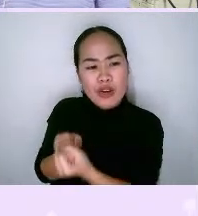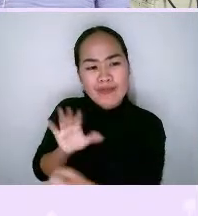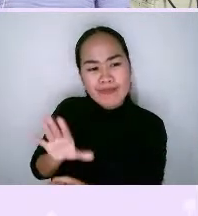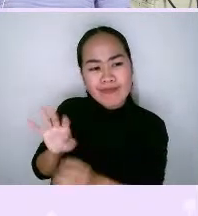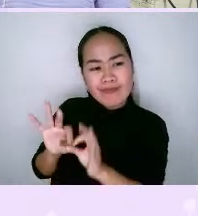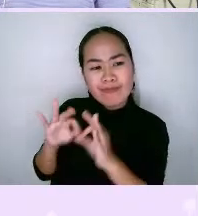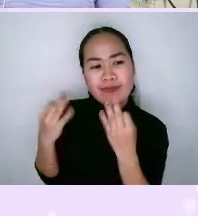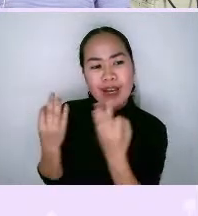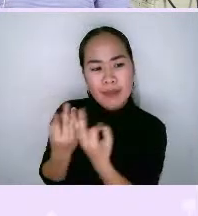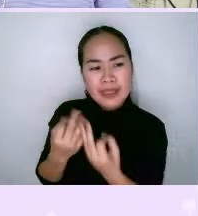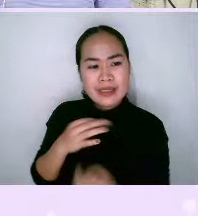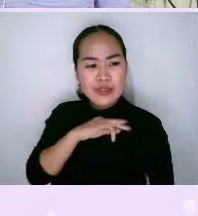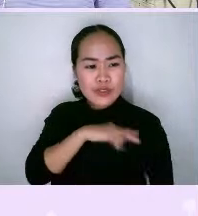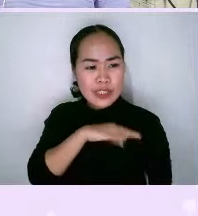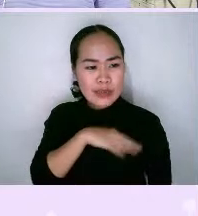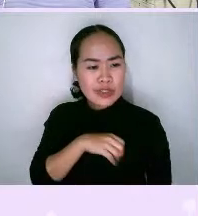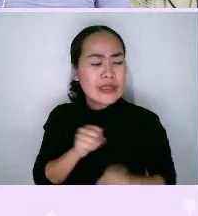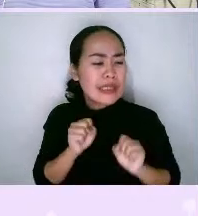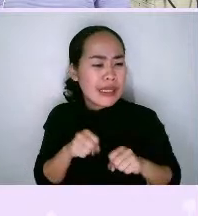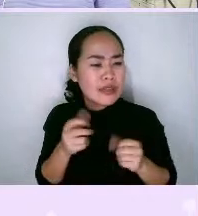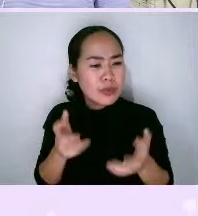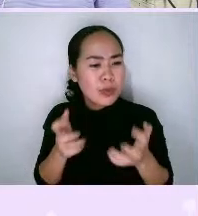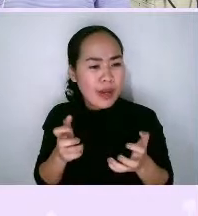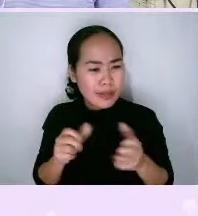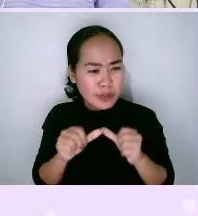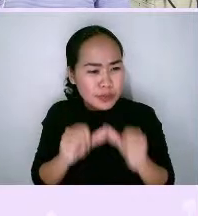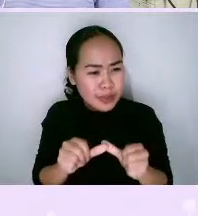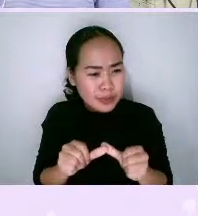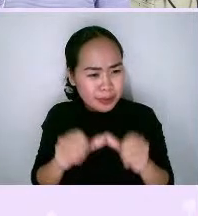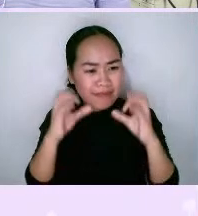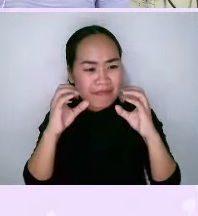beneficiaries are able to pursue their education.